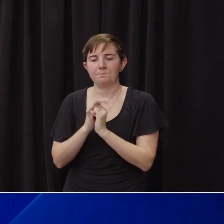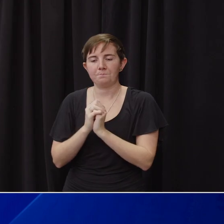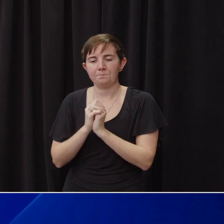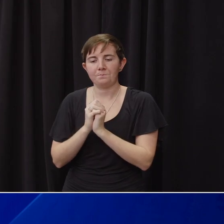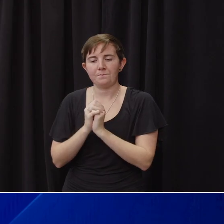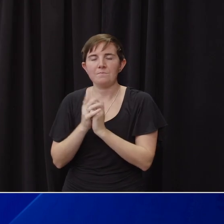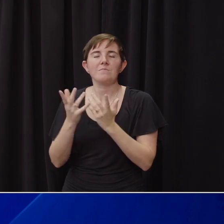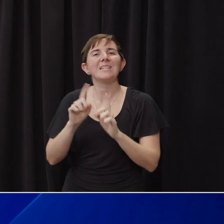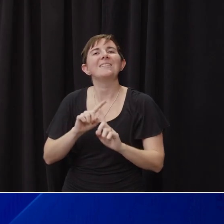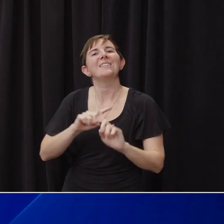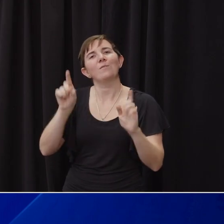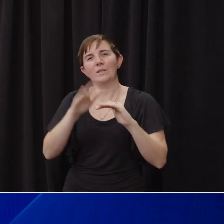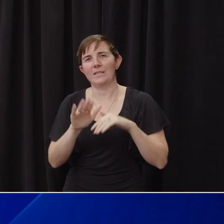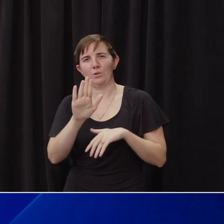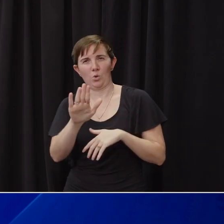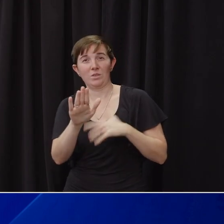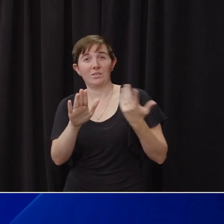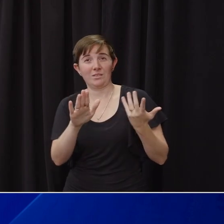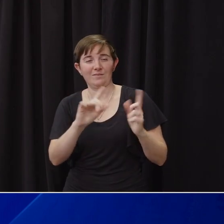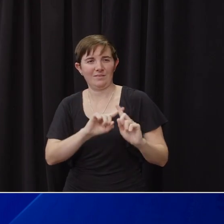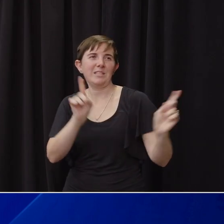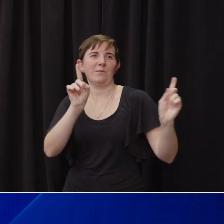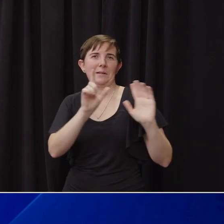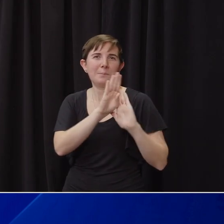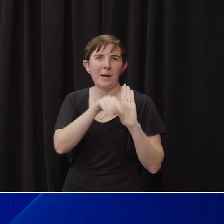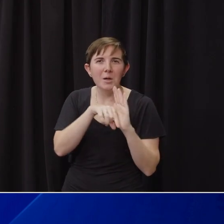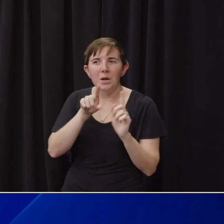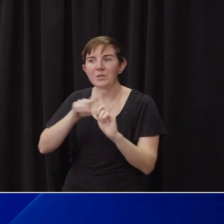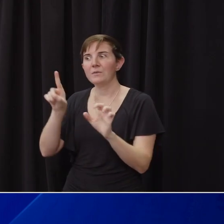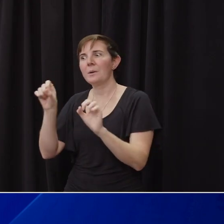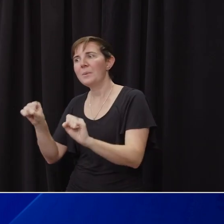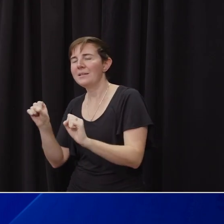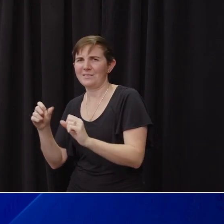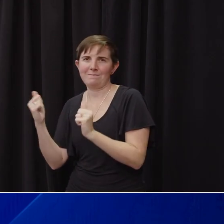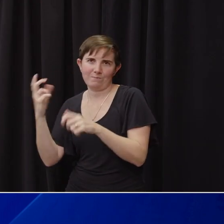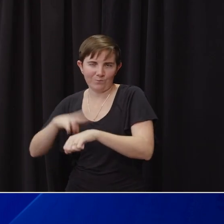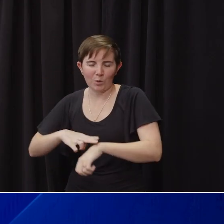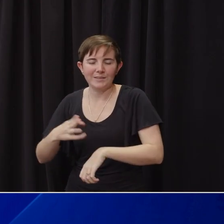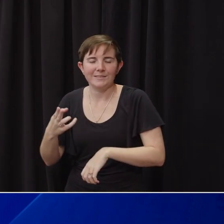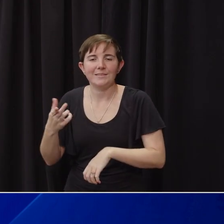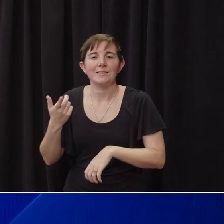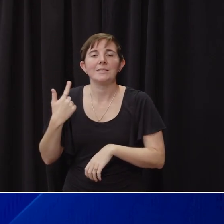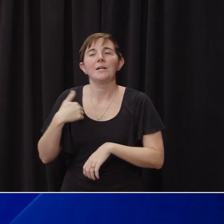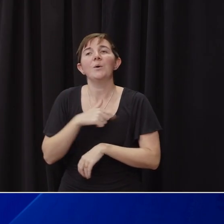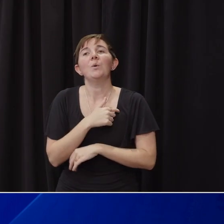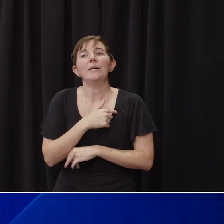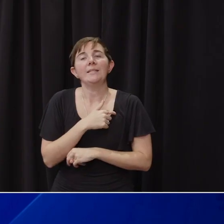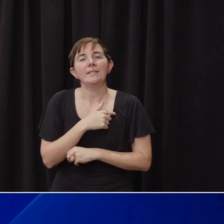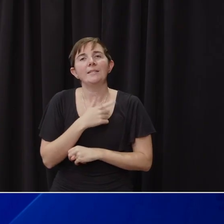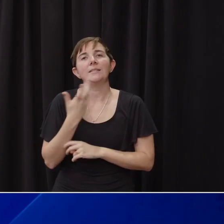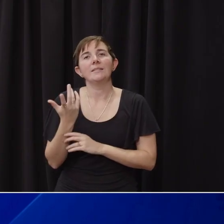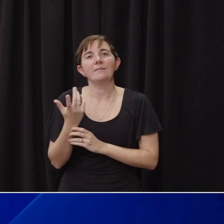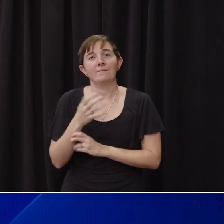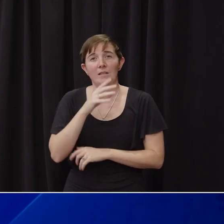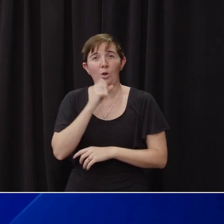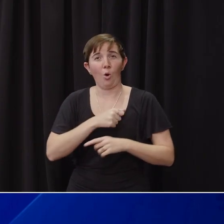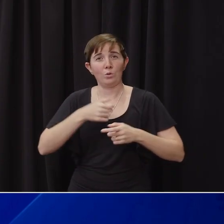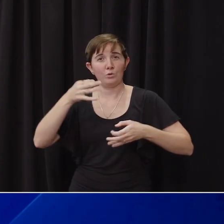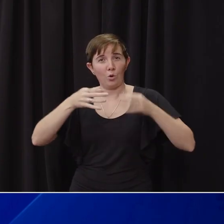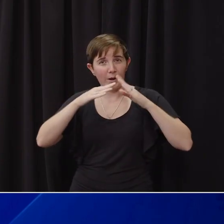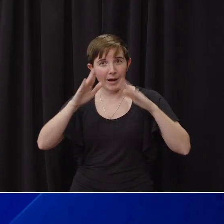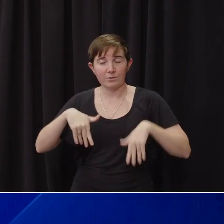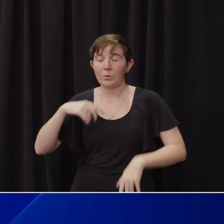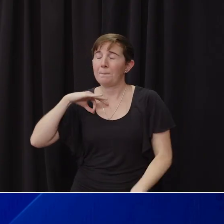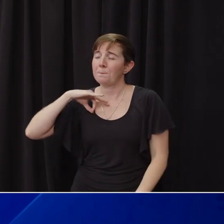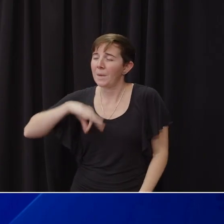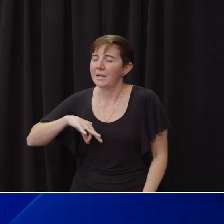that are different than yours, always, in all cases. We, at the old courthouse, we benefited